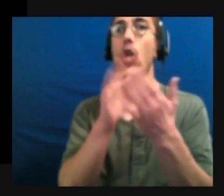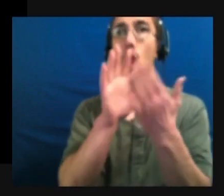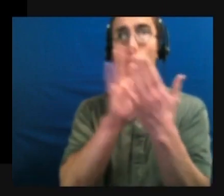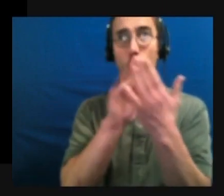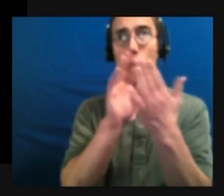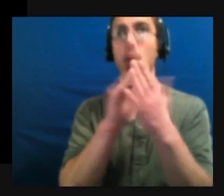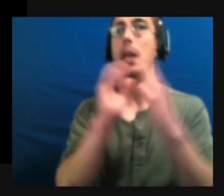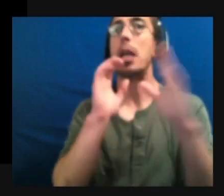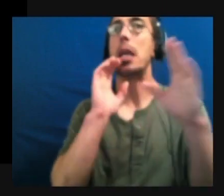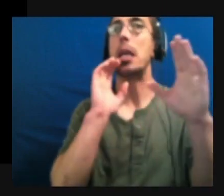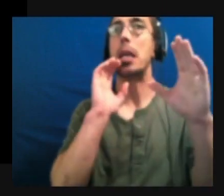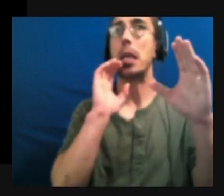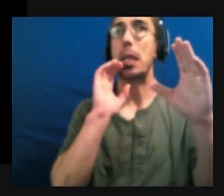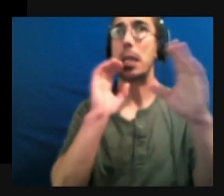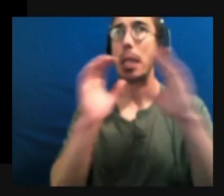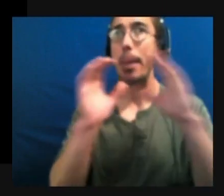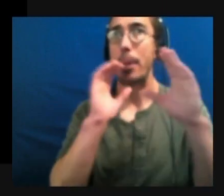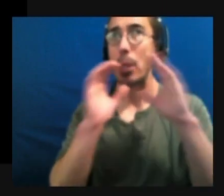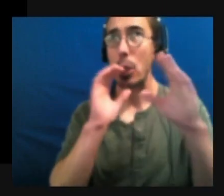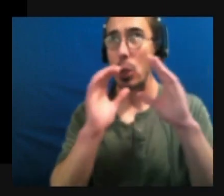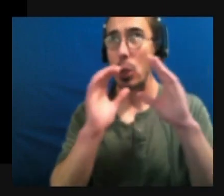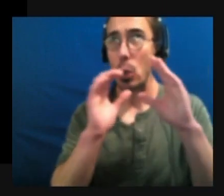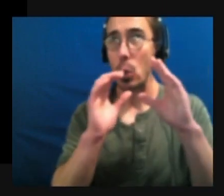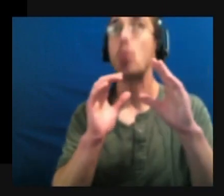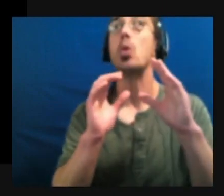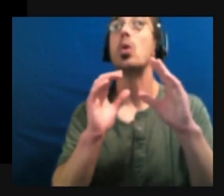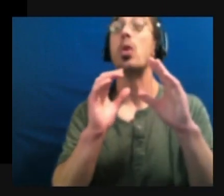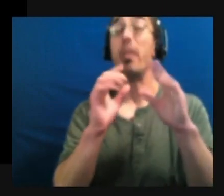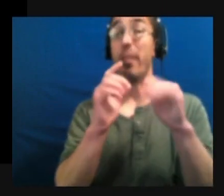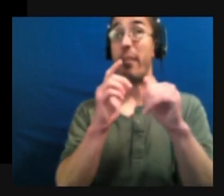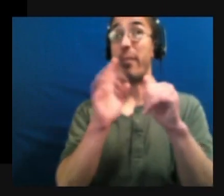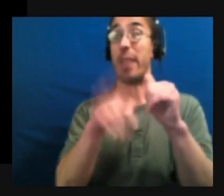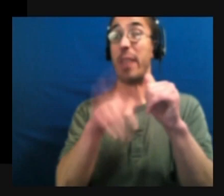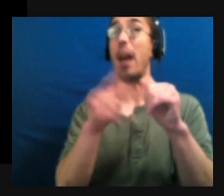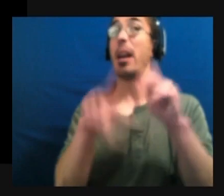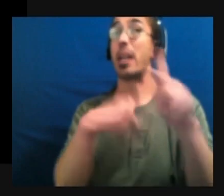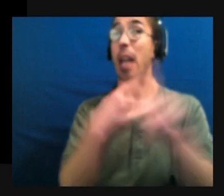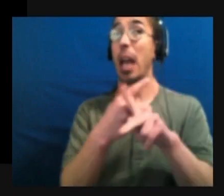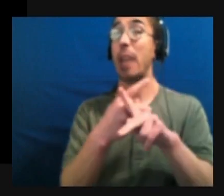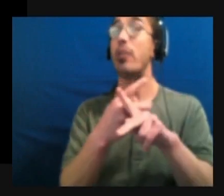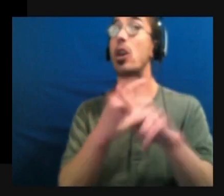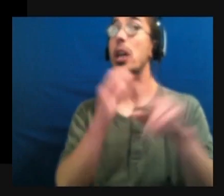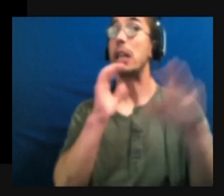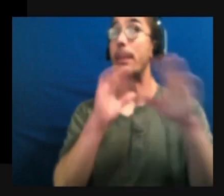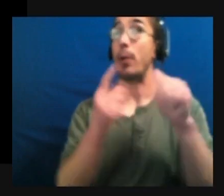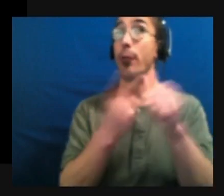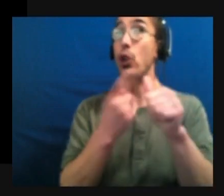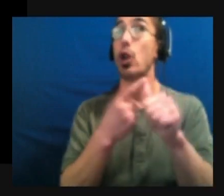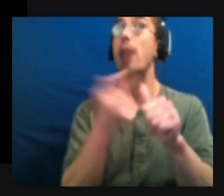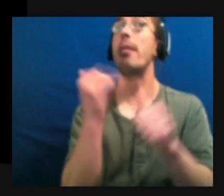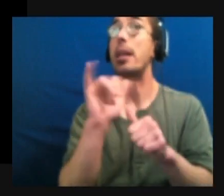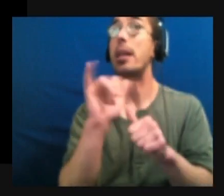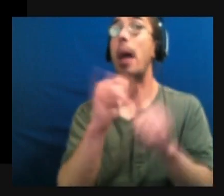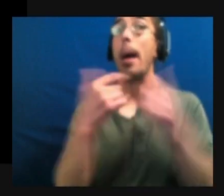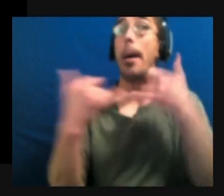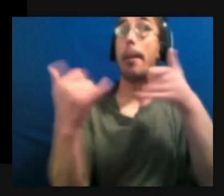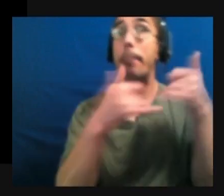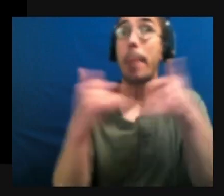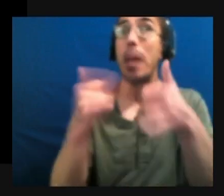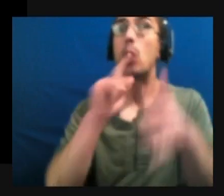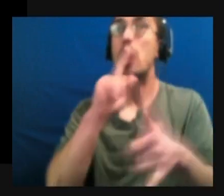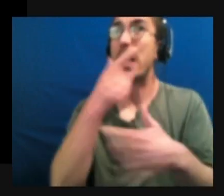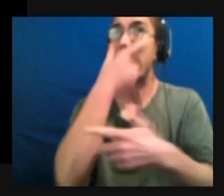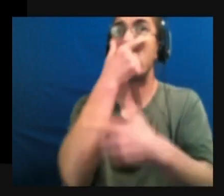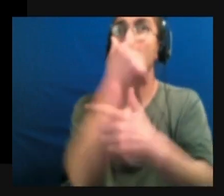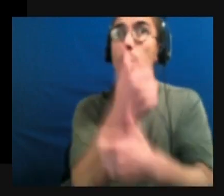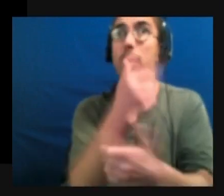communication channel first in context, the context of that back and forth play. And it's all very, very intuitive,